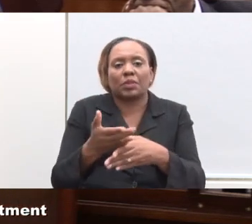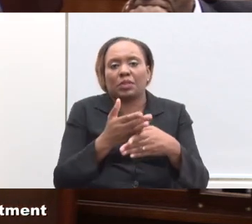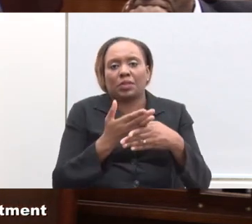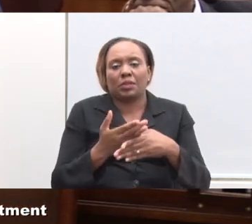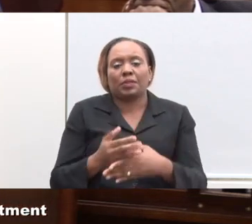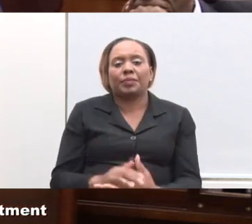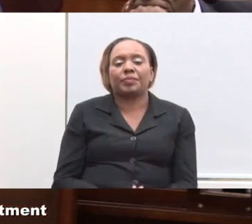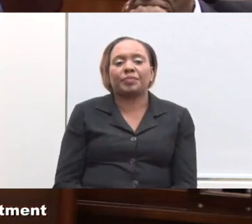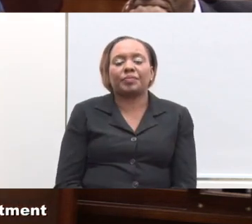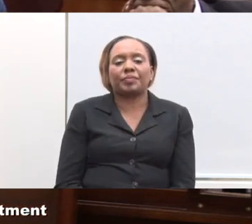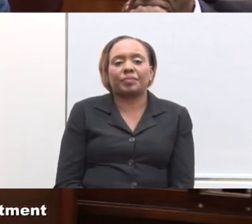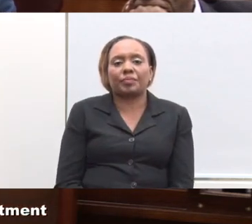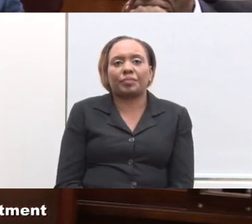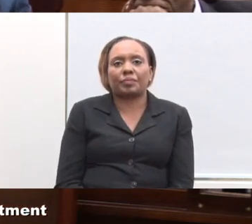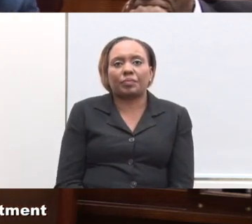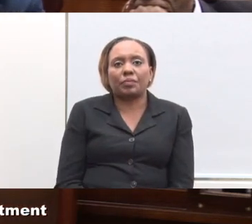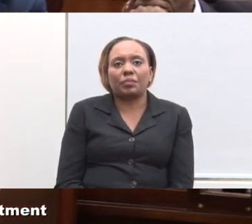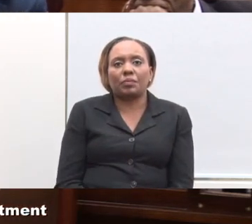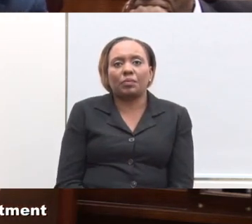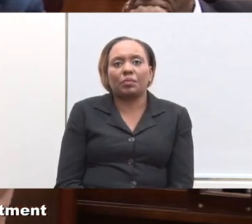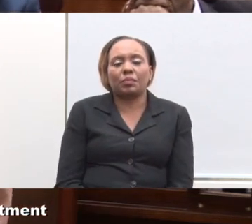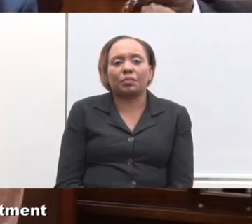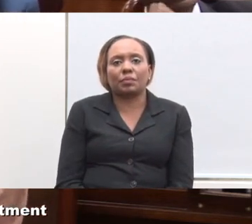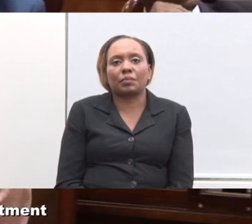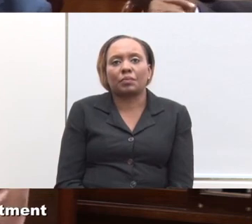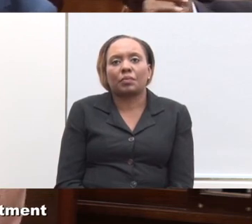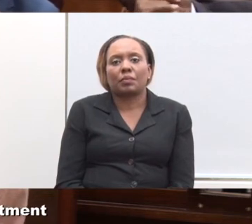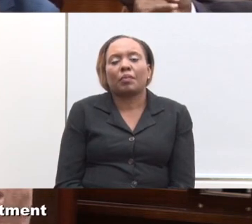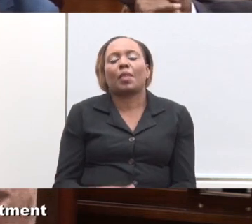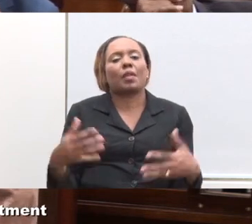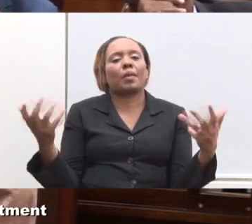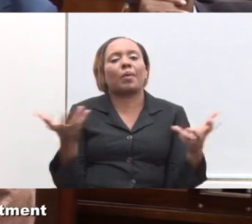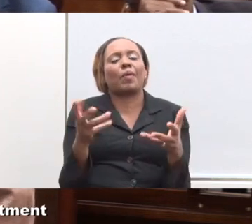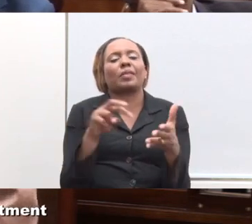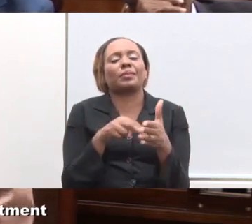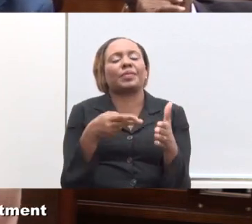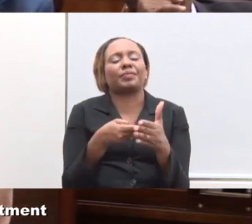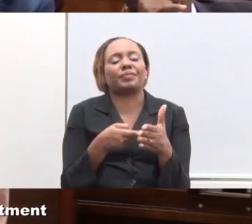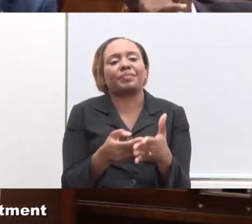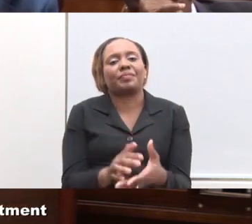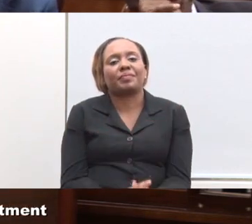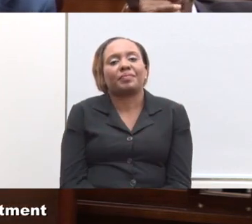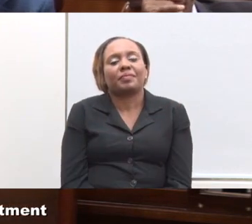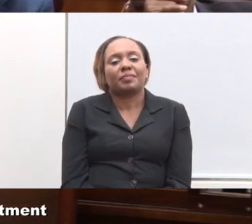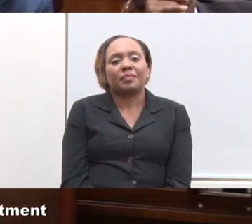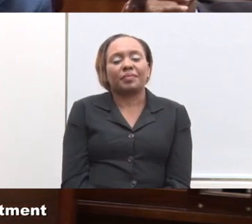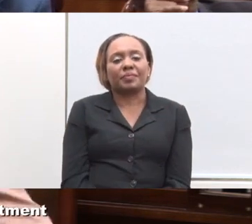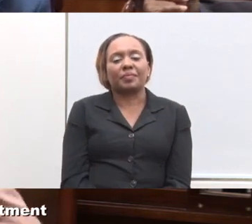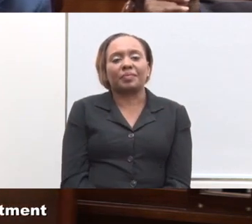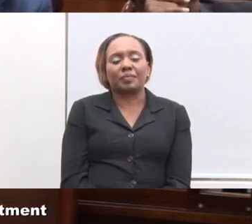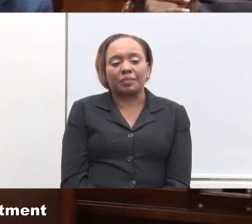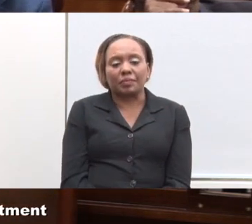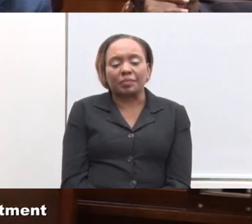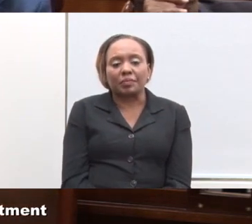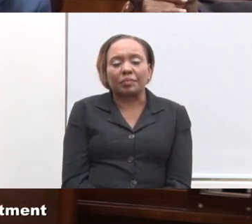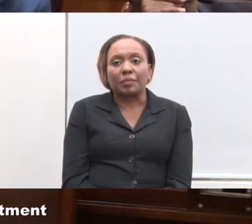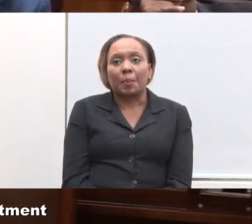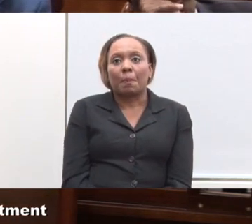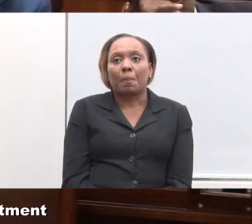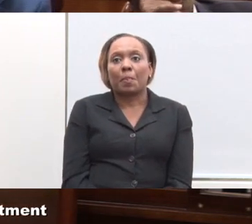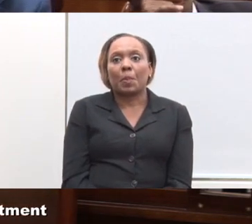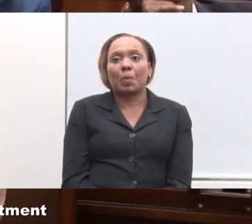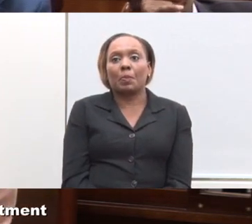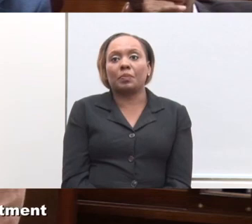suit. What does that effectively mean? That this gives us the additional fiscal